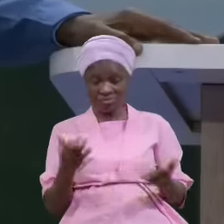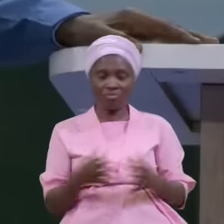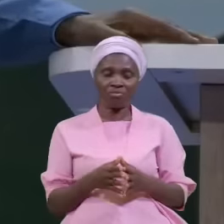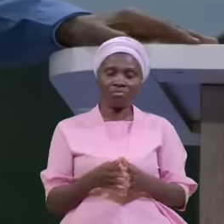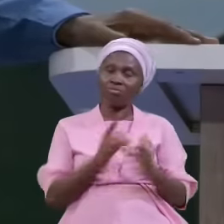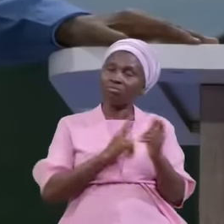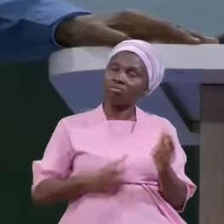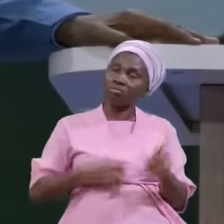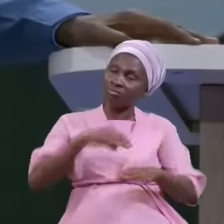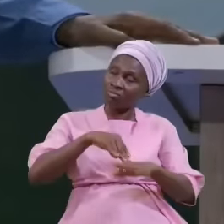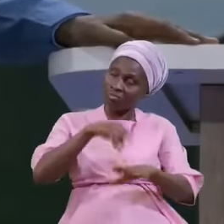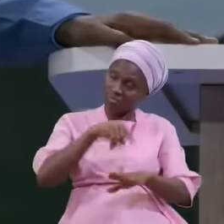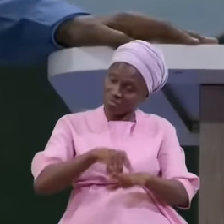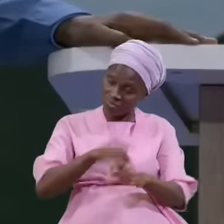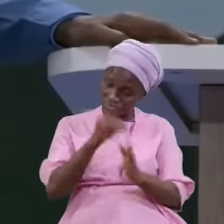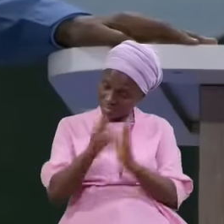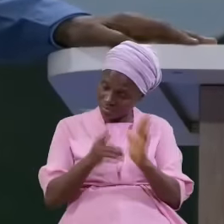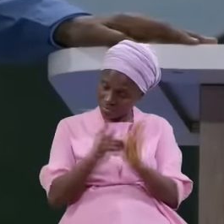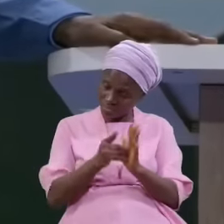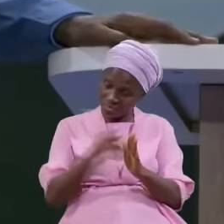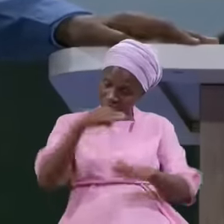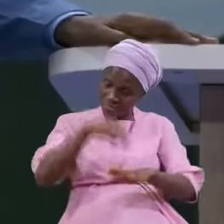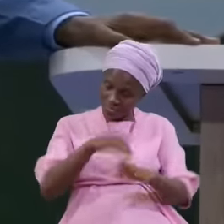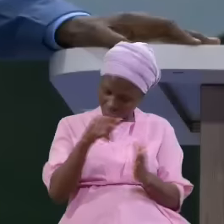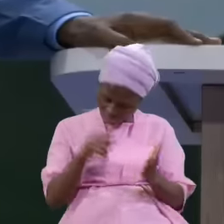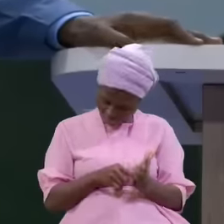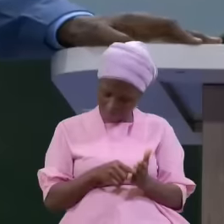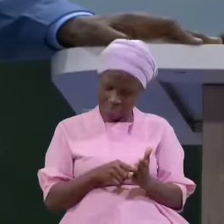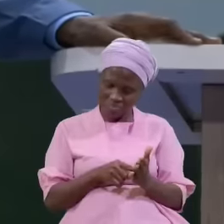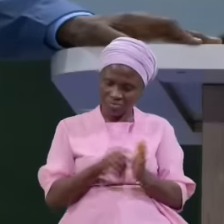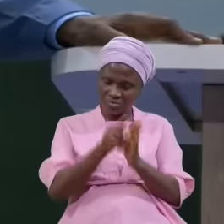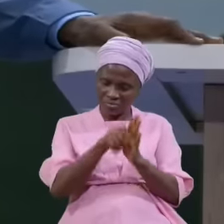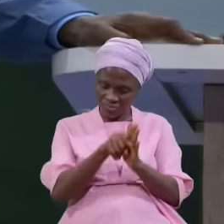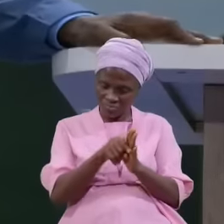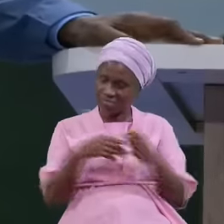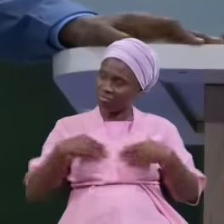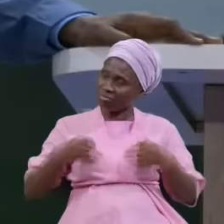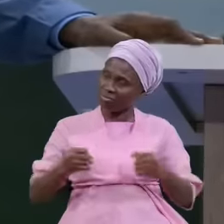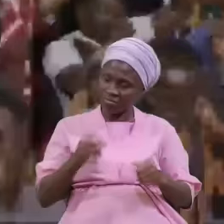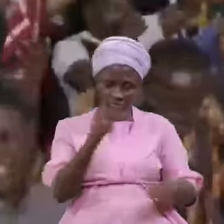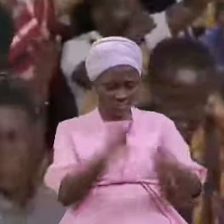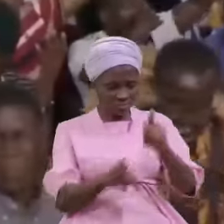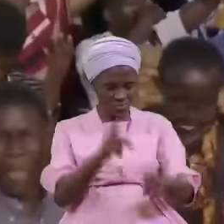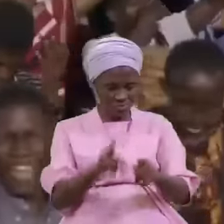hour, at this moment, heal the people who are